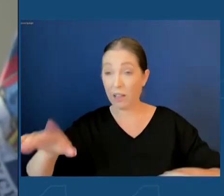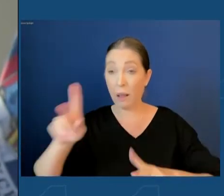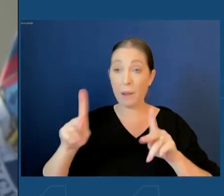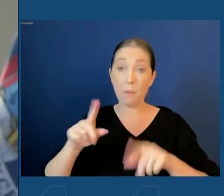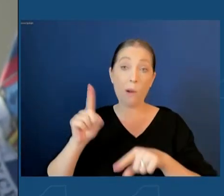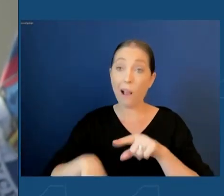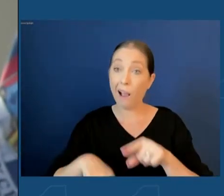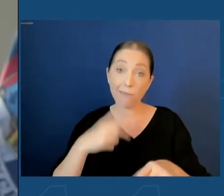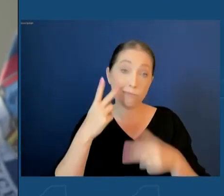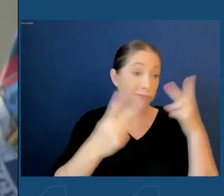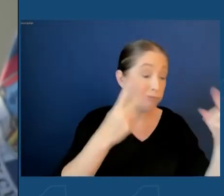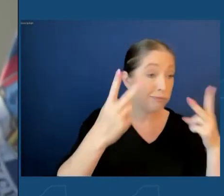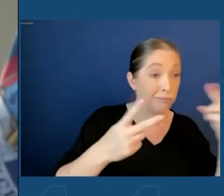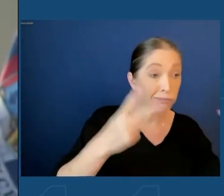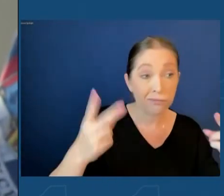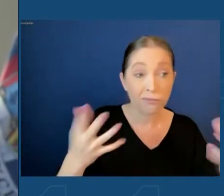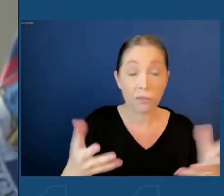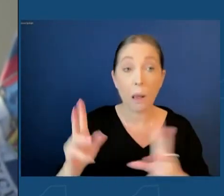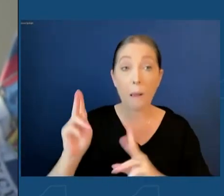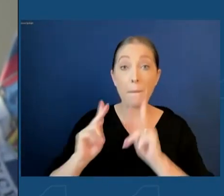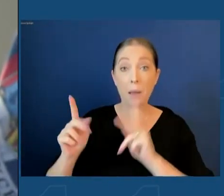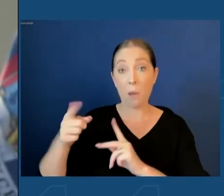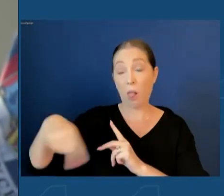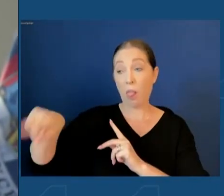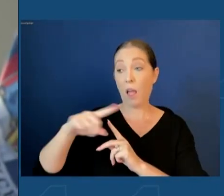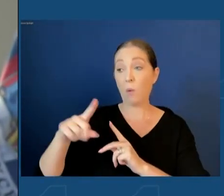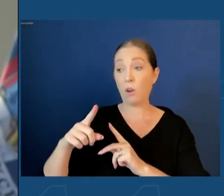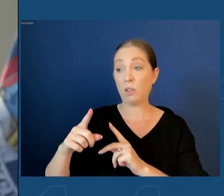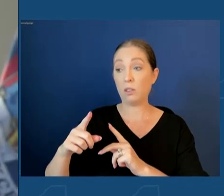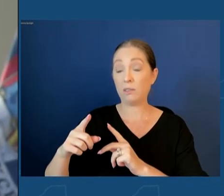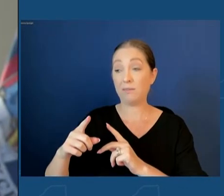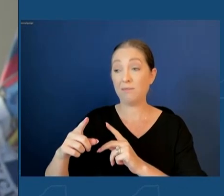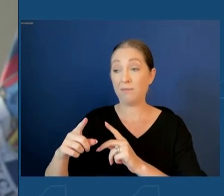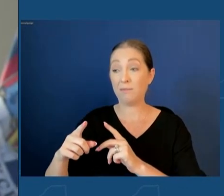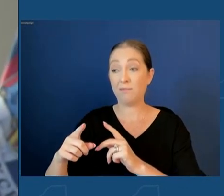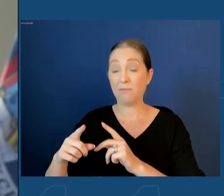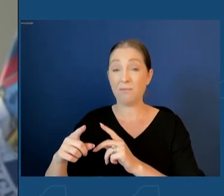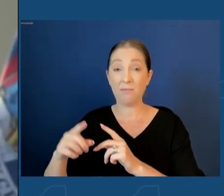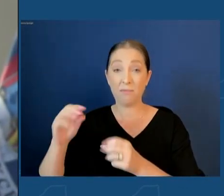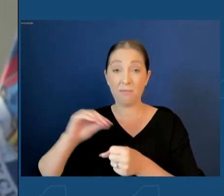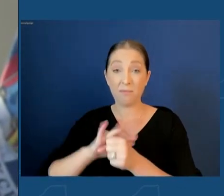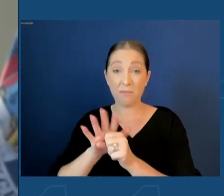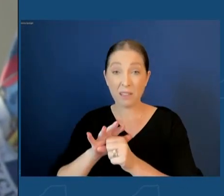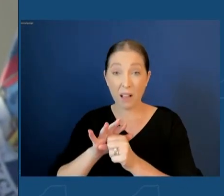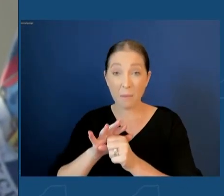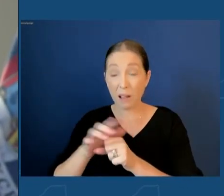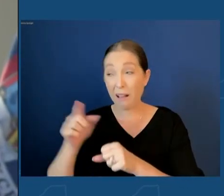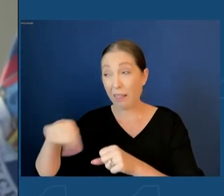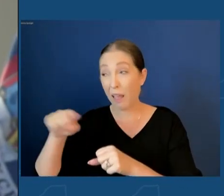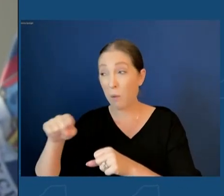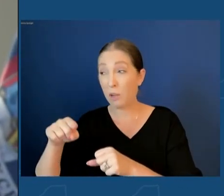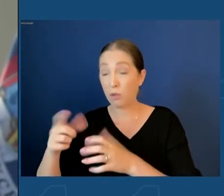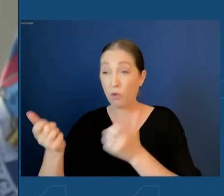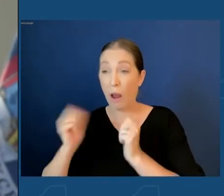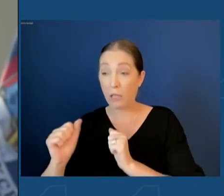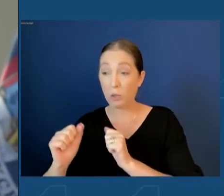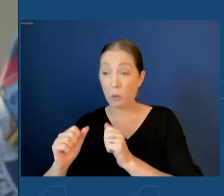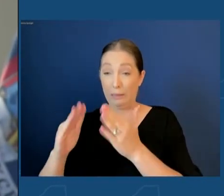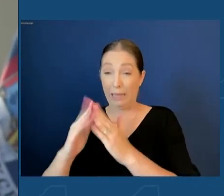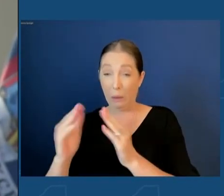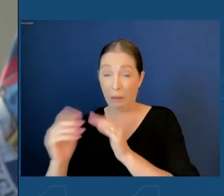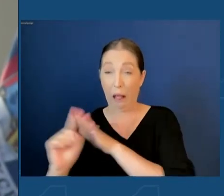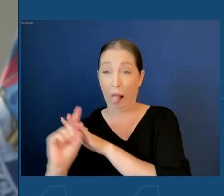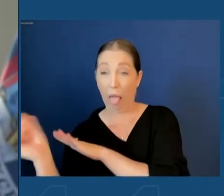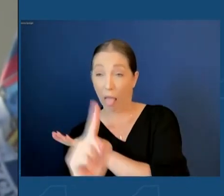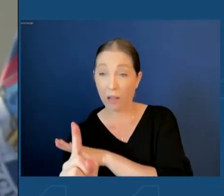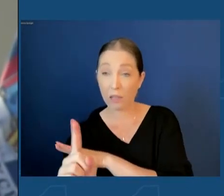environment in New York City, which was the epicenter, the global epicenter of the pandemic. They did find their way up to our charming communities, and we want to make sure they stay.